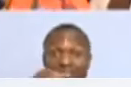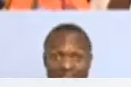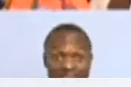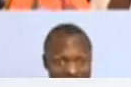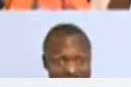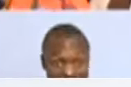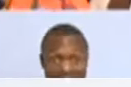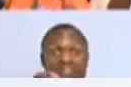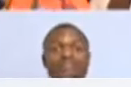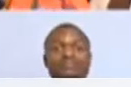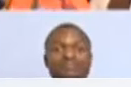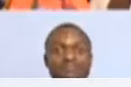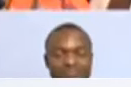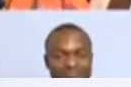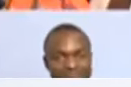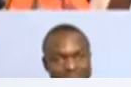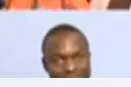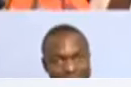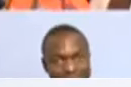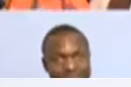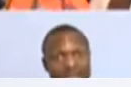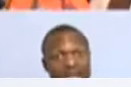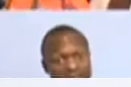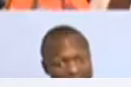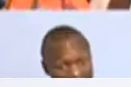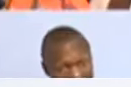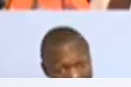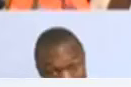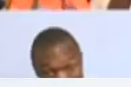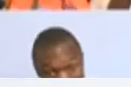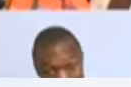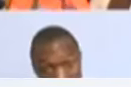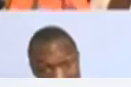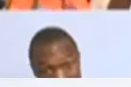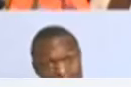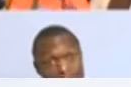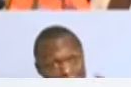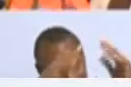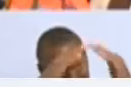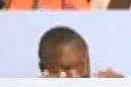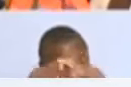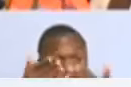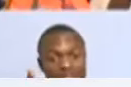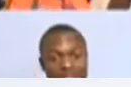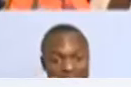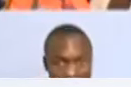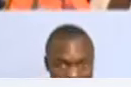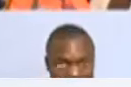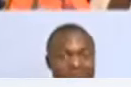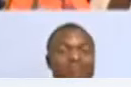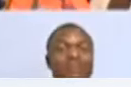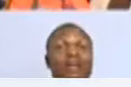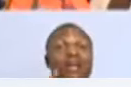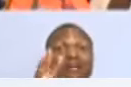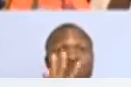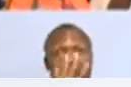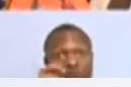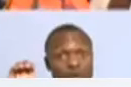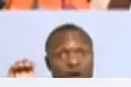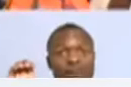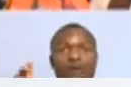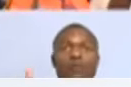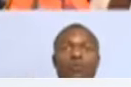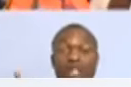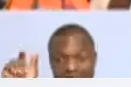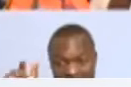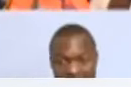In addition, the cash transfer value for households on this program is 400 kwacha per